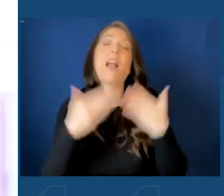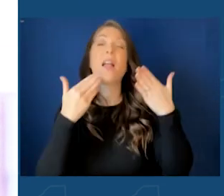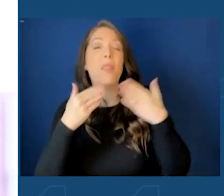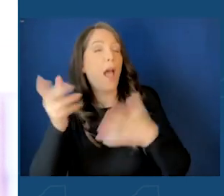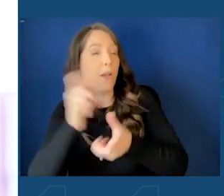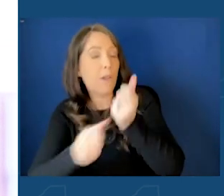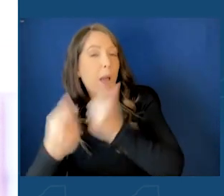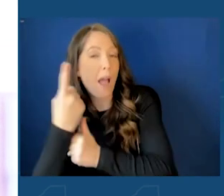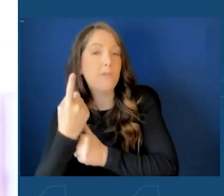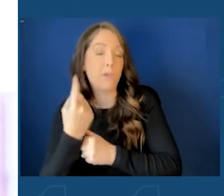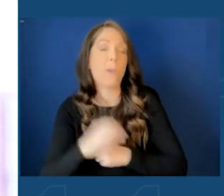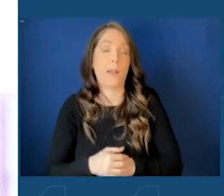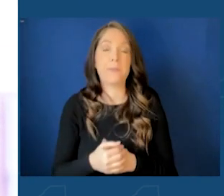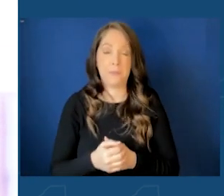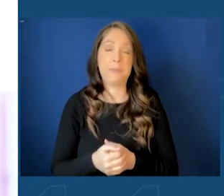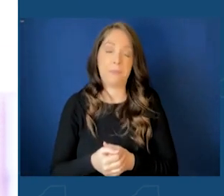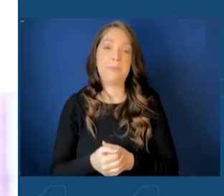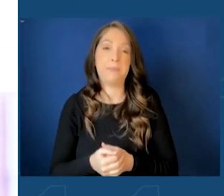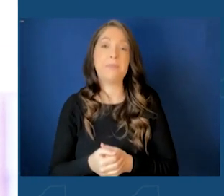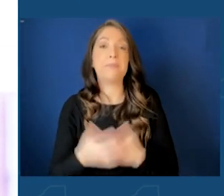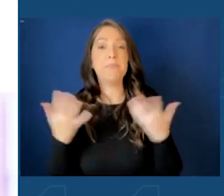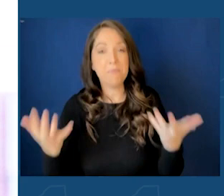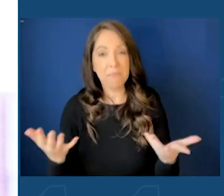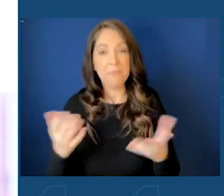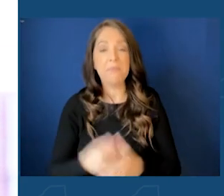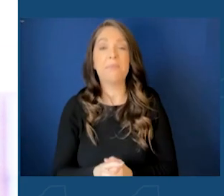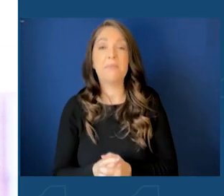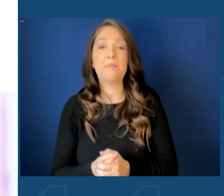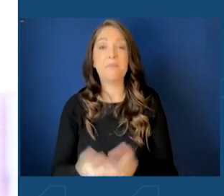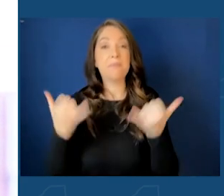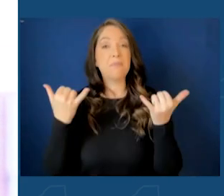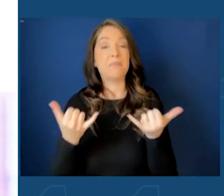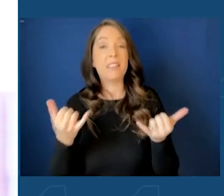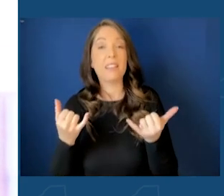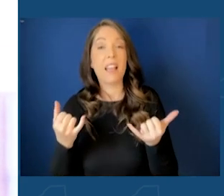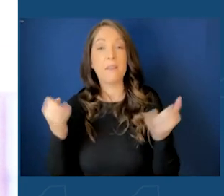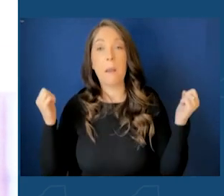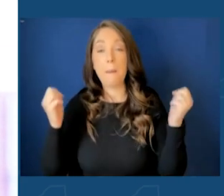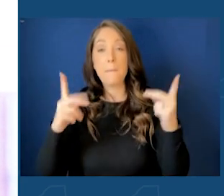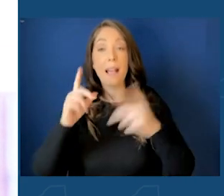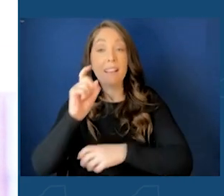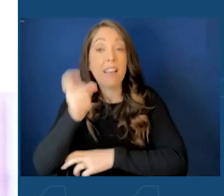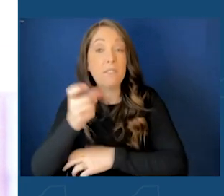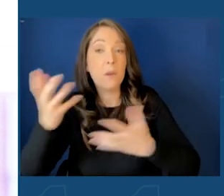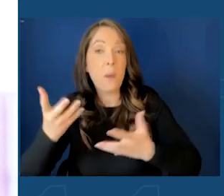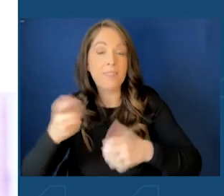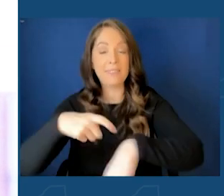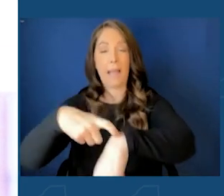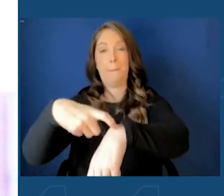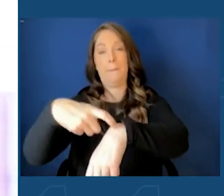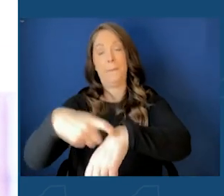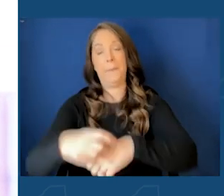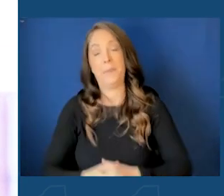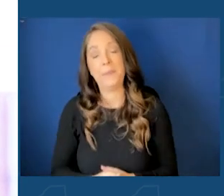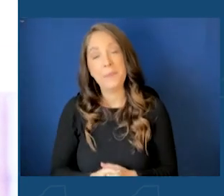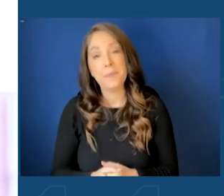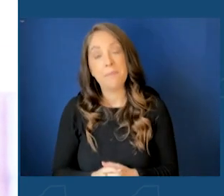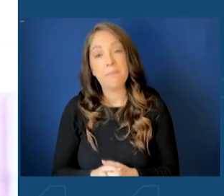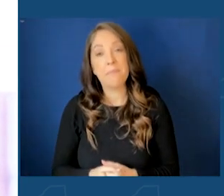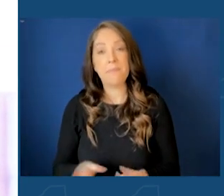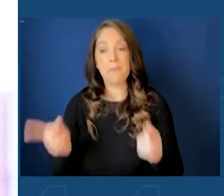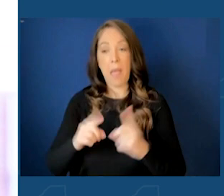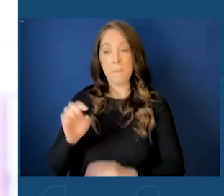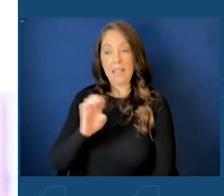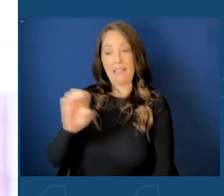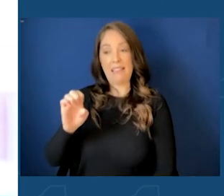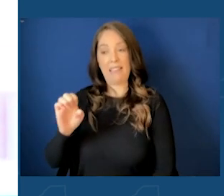on that. So today we give you back a gift, the gift of time, but also, when we have the East Side Access